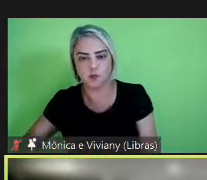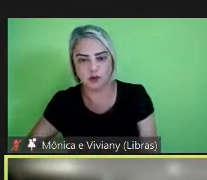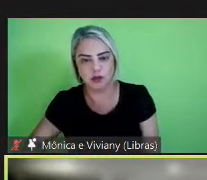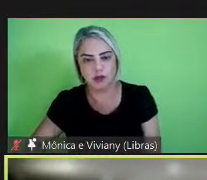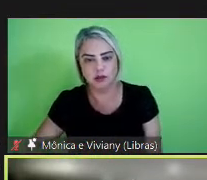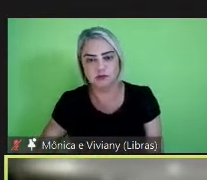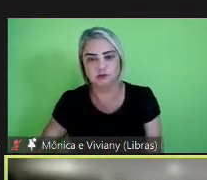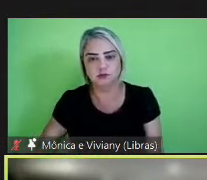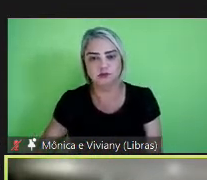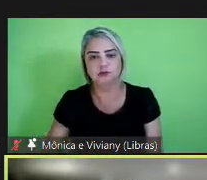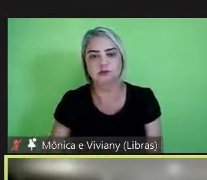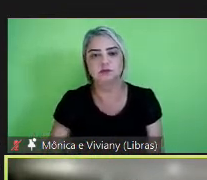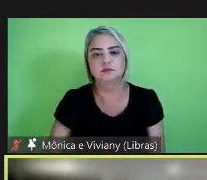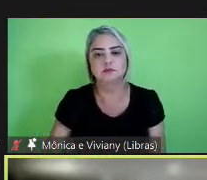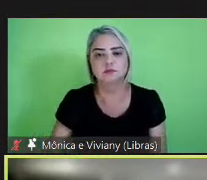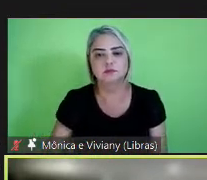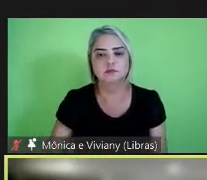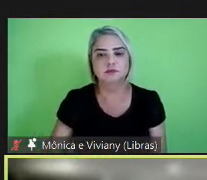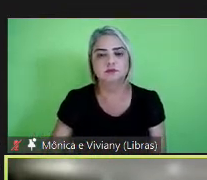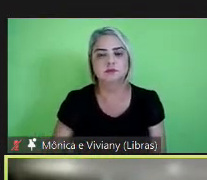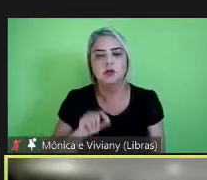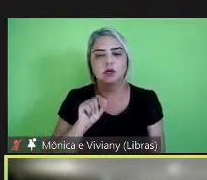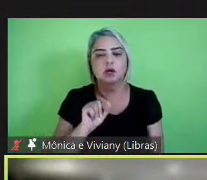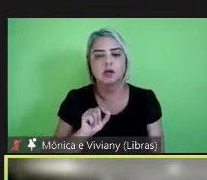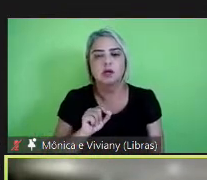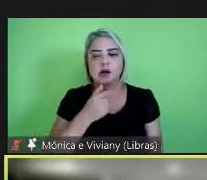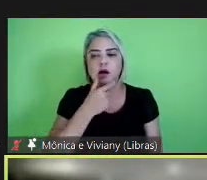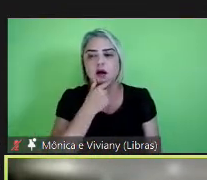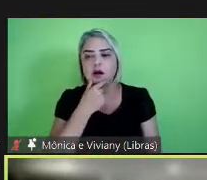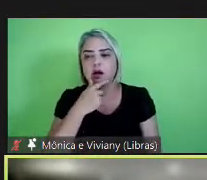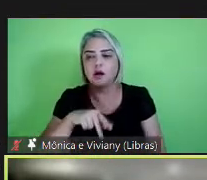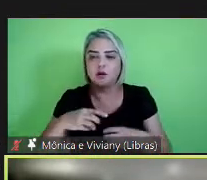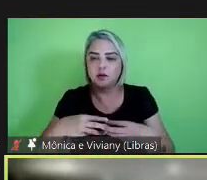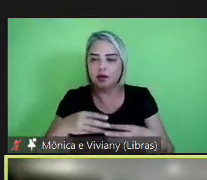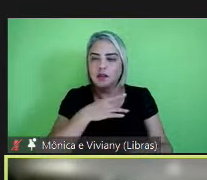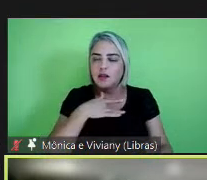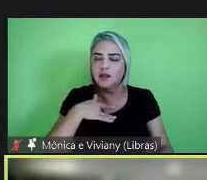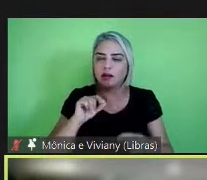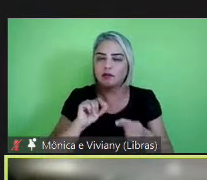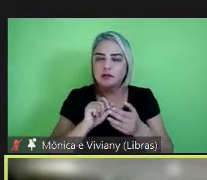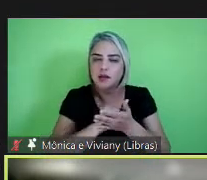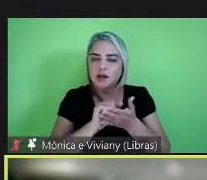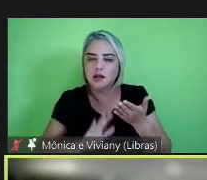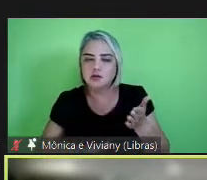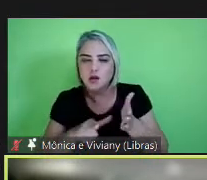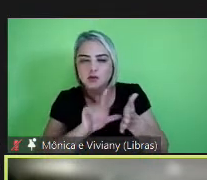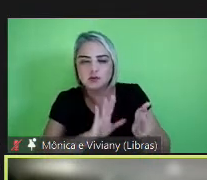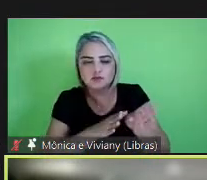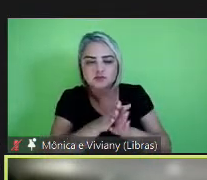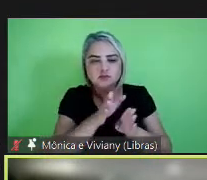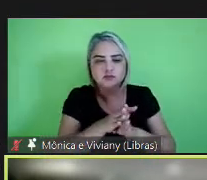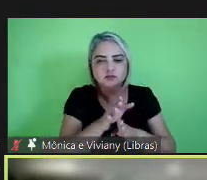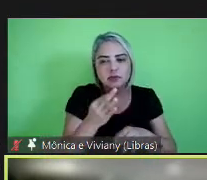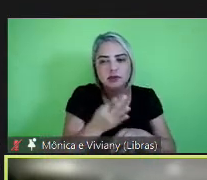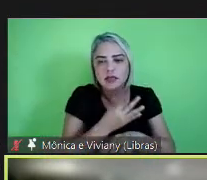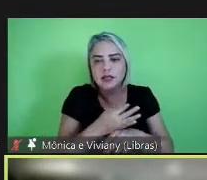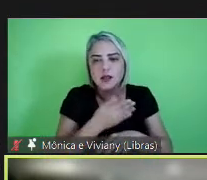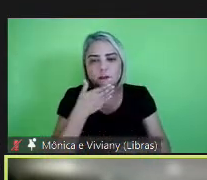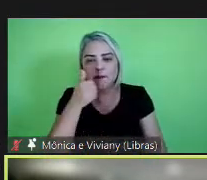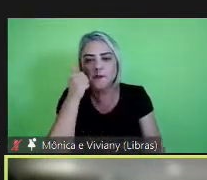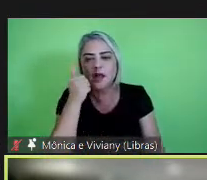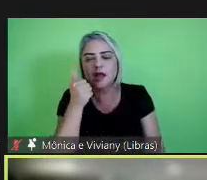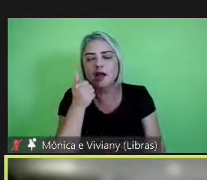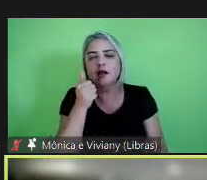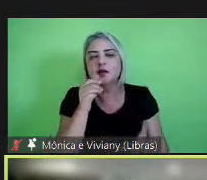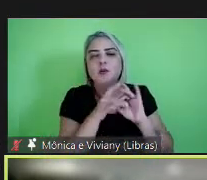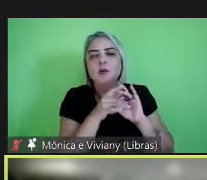put lots of actions in place. So we have preventative action to try to improve the nutrient content of food so that